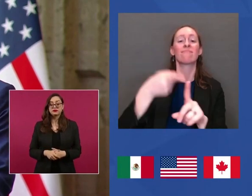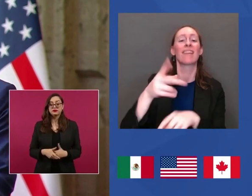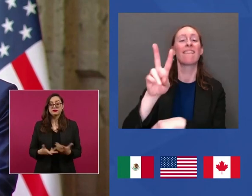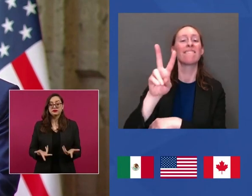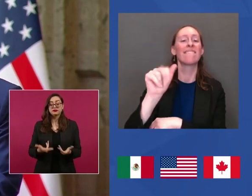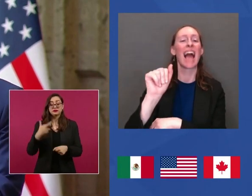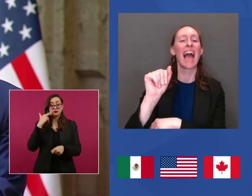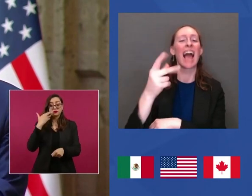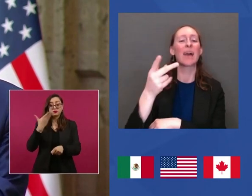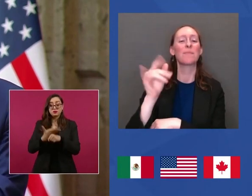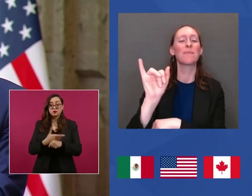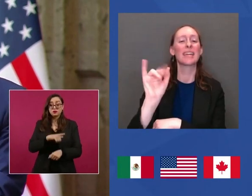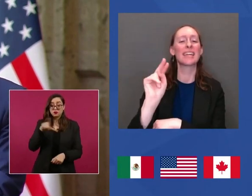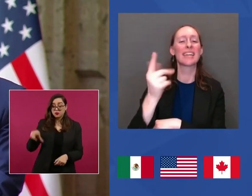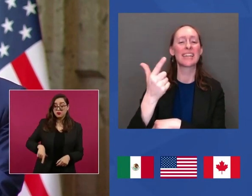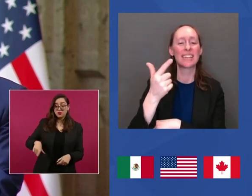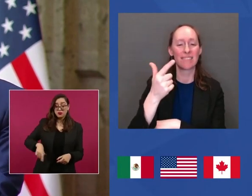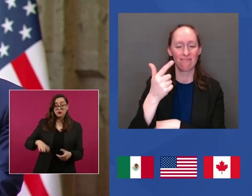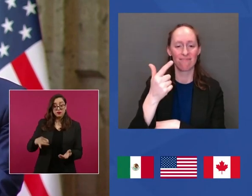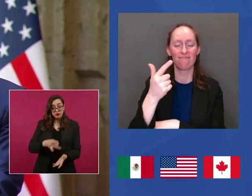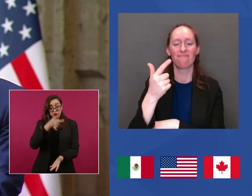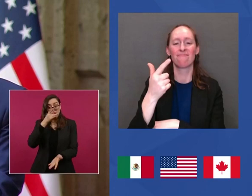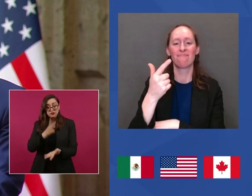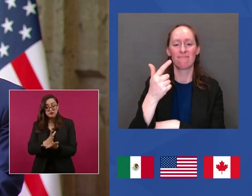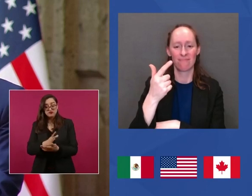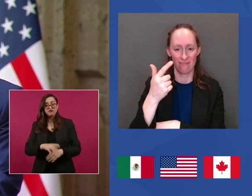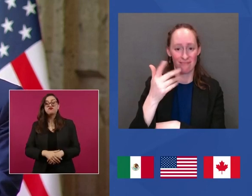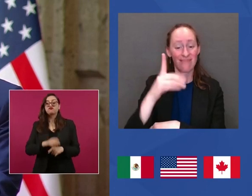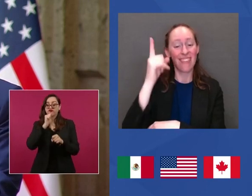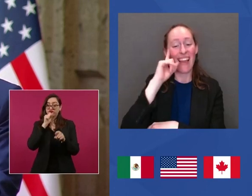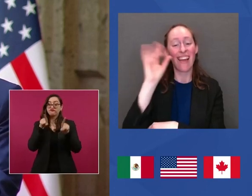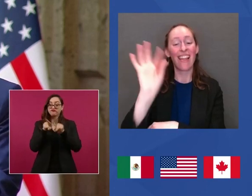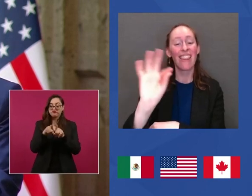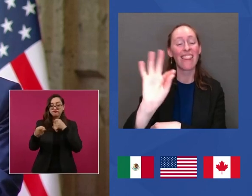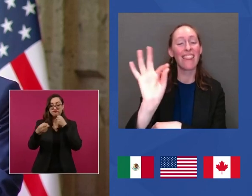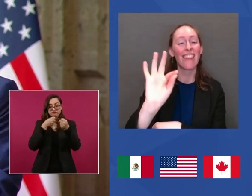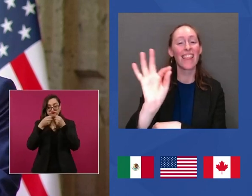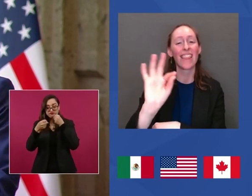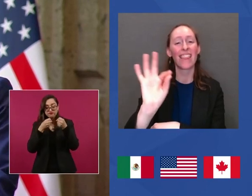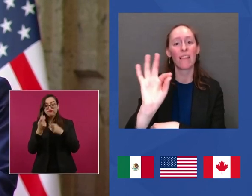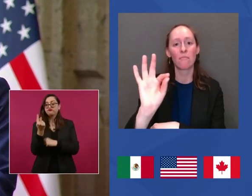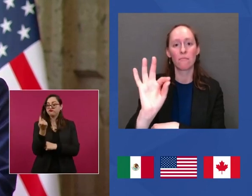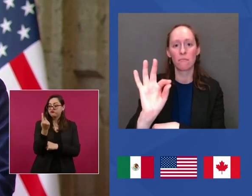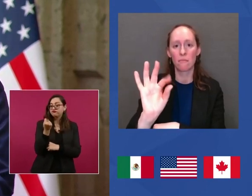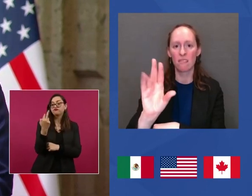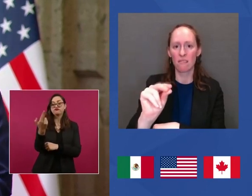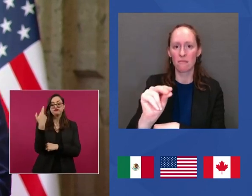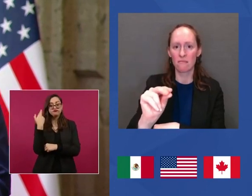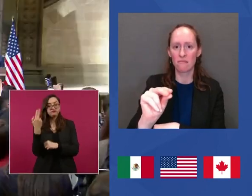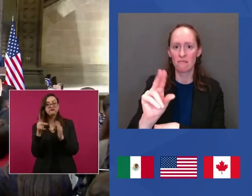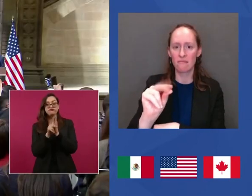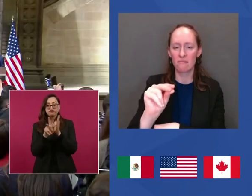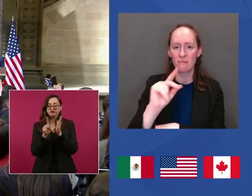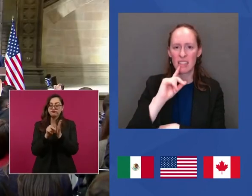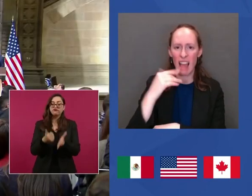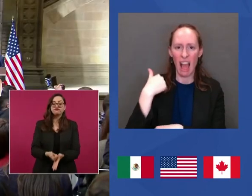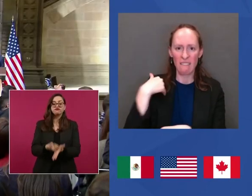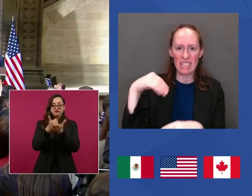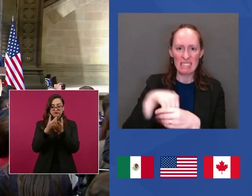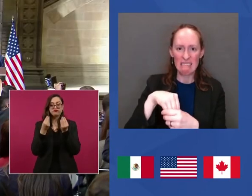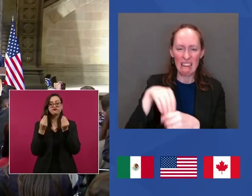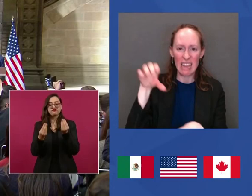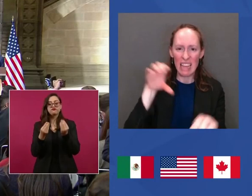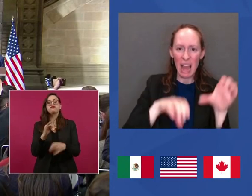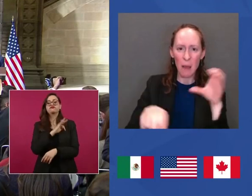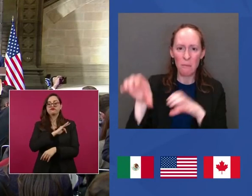this is not only the responsibility of the government, this is also the responsibility of the media. You can also help us